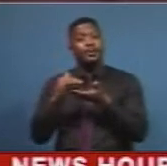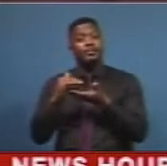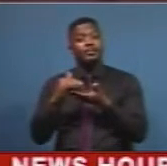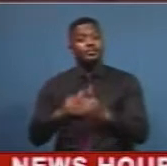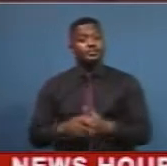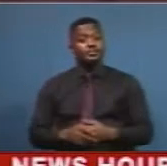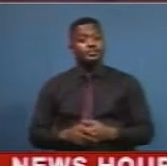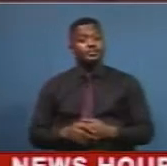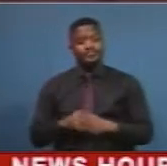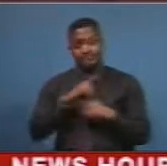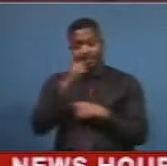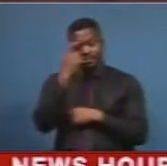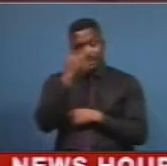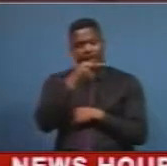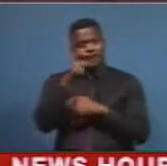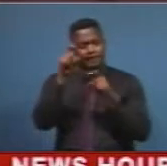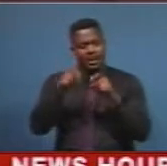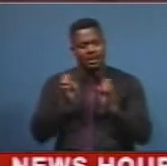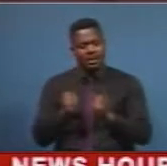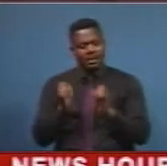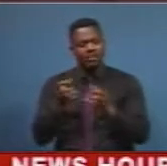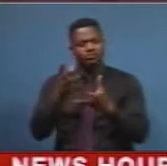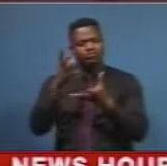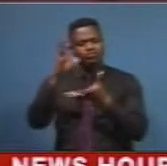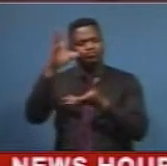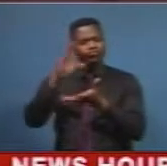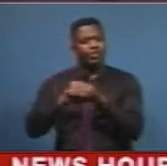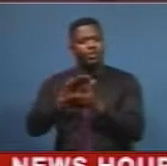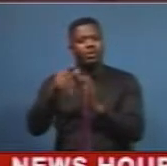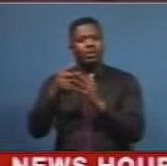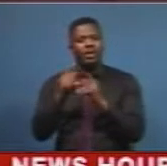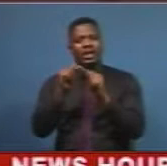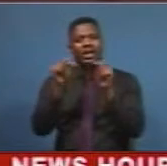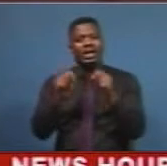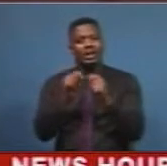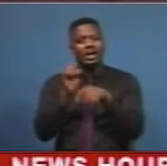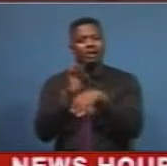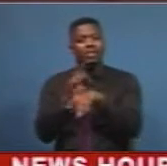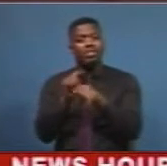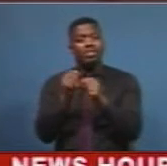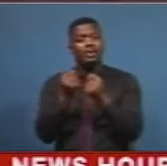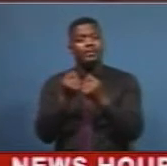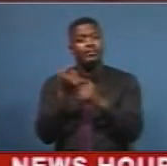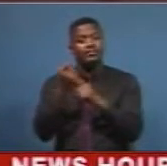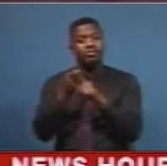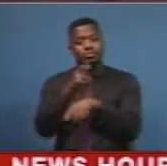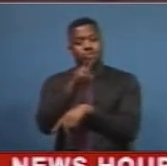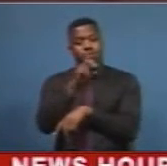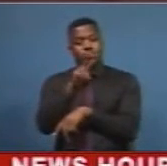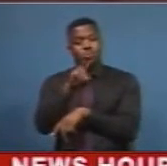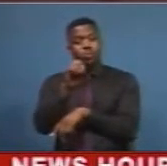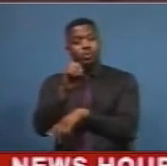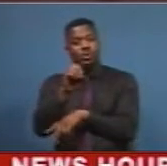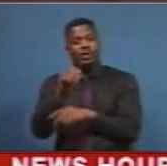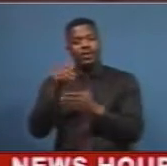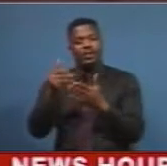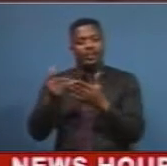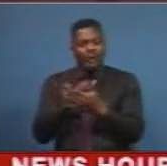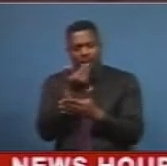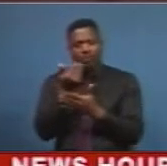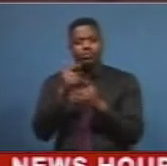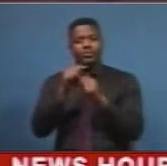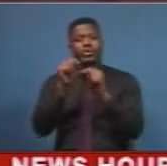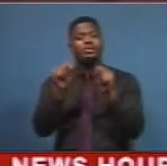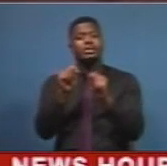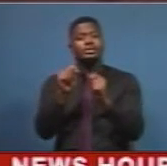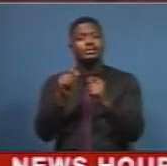this country. Government should, as a matter of urgency, dissolve the technical advisory team formed in 2020 and recompose a technical